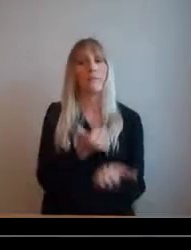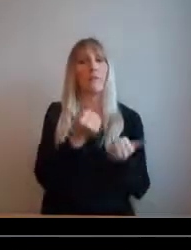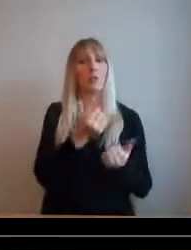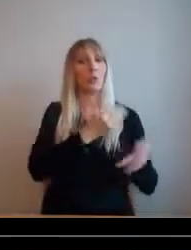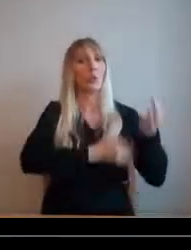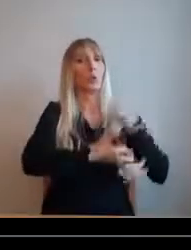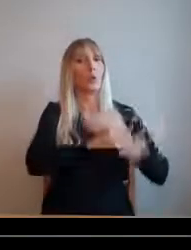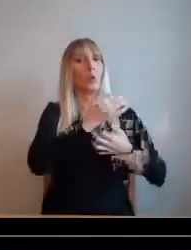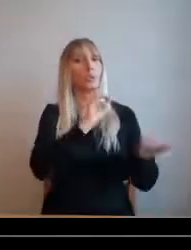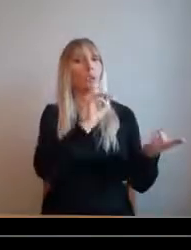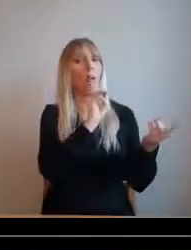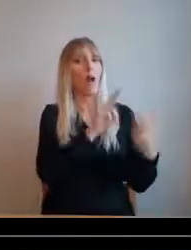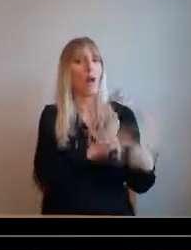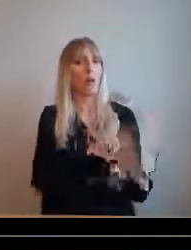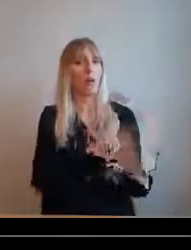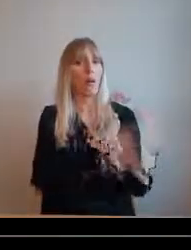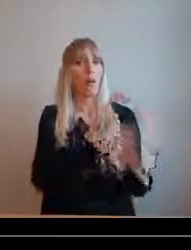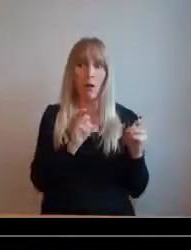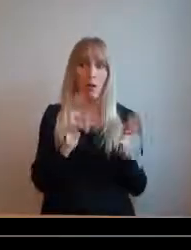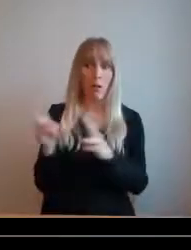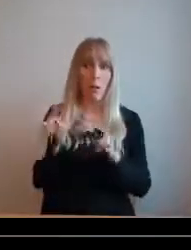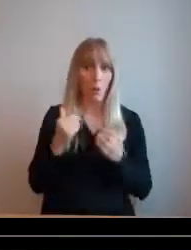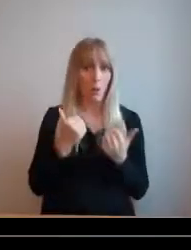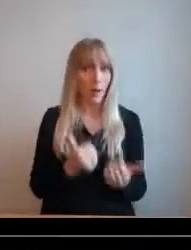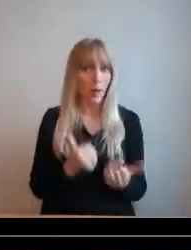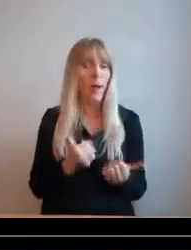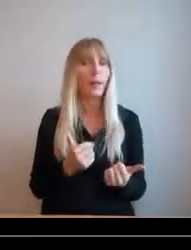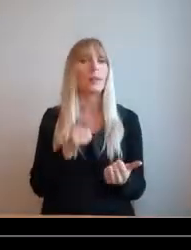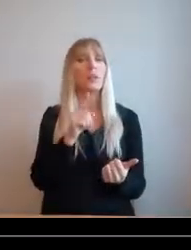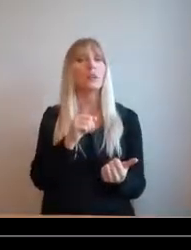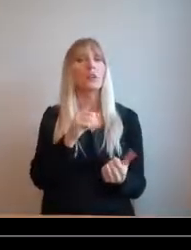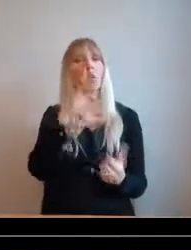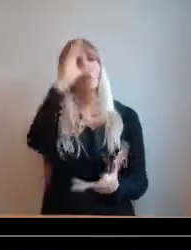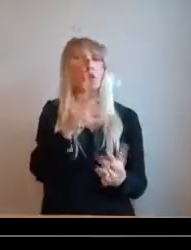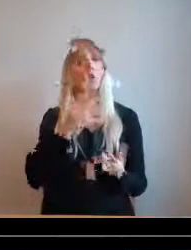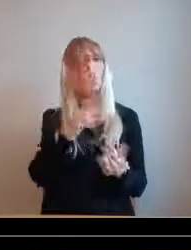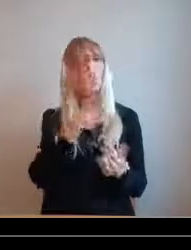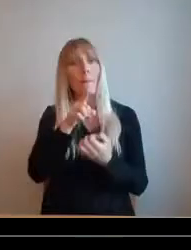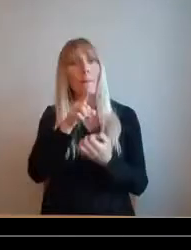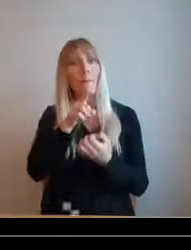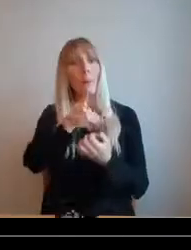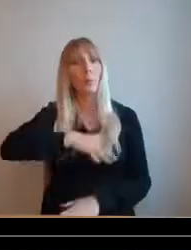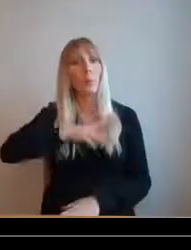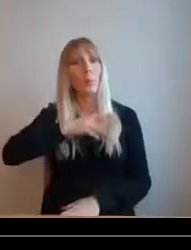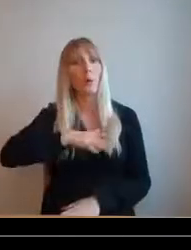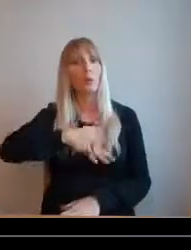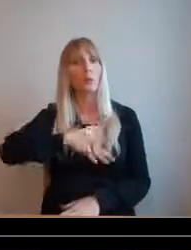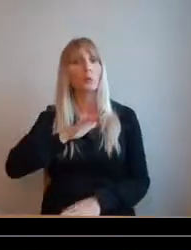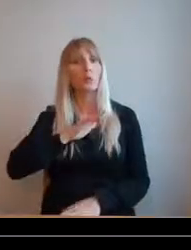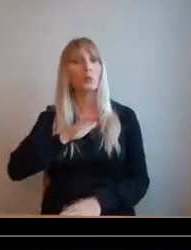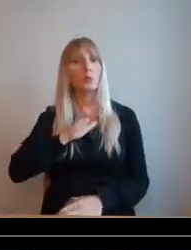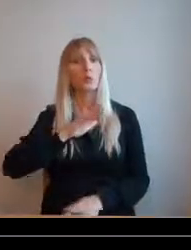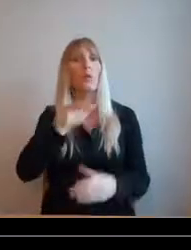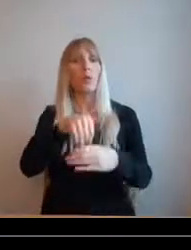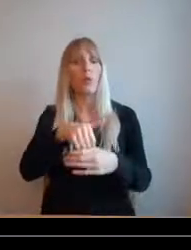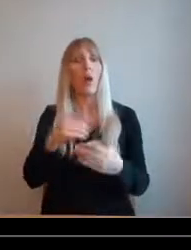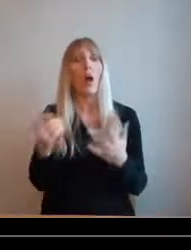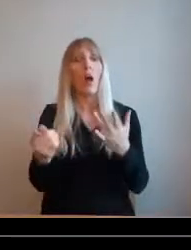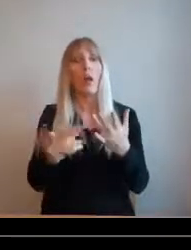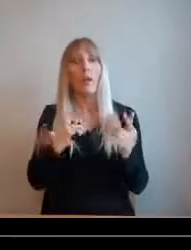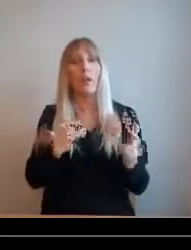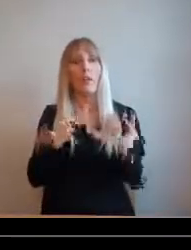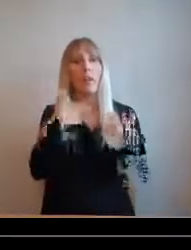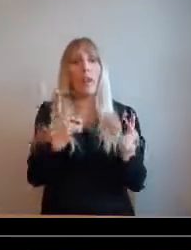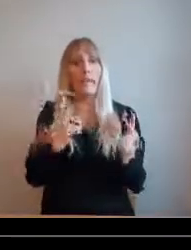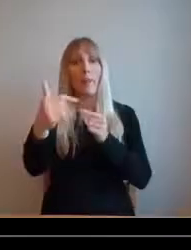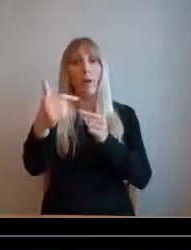session, if that's okay. And just remember, if you'd like to attend another webinar and have an opportunity